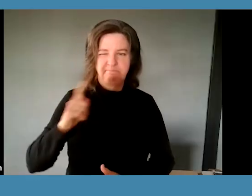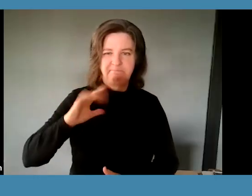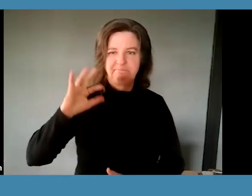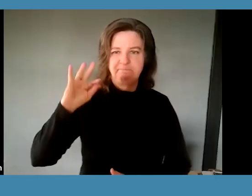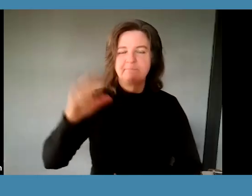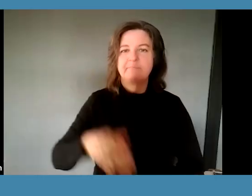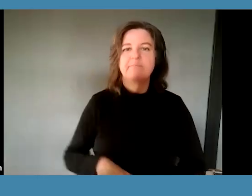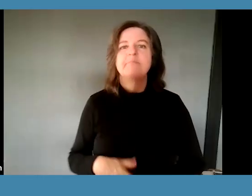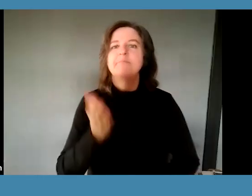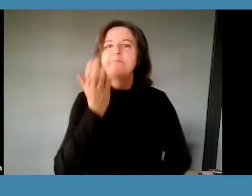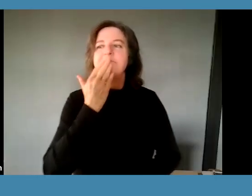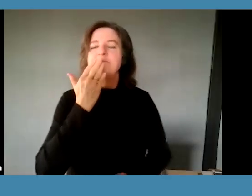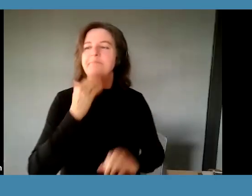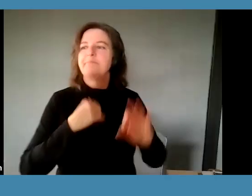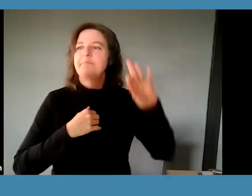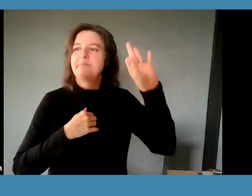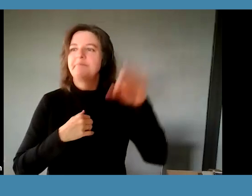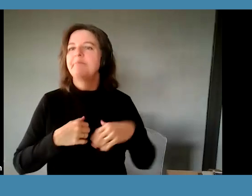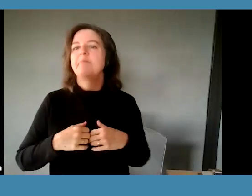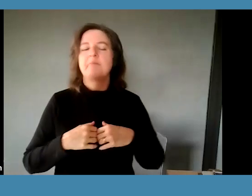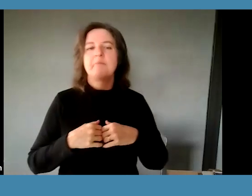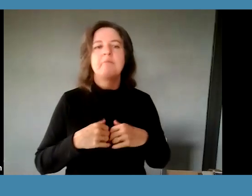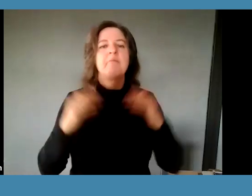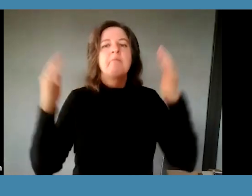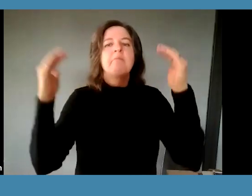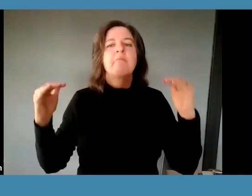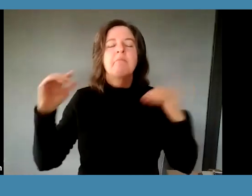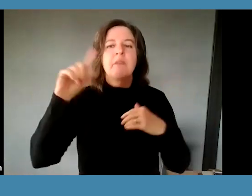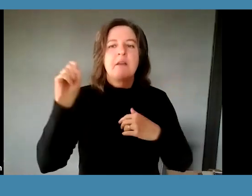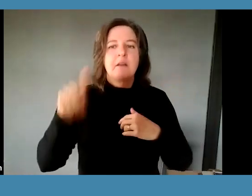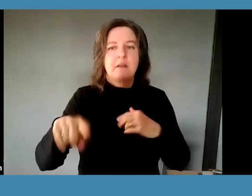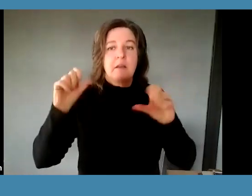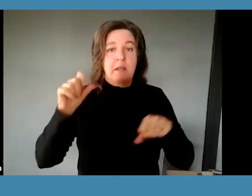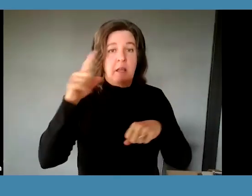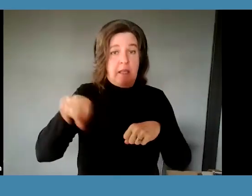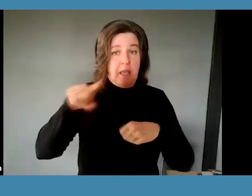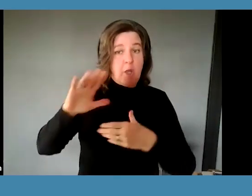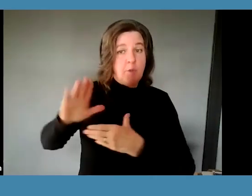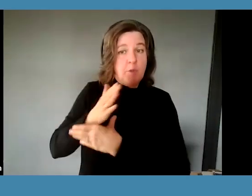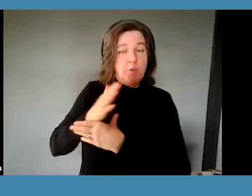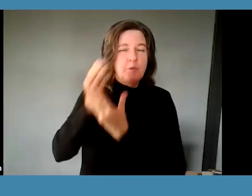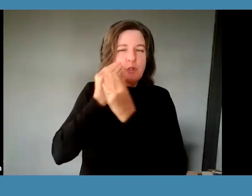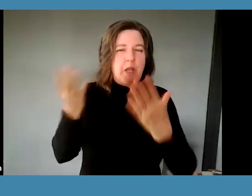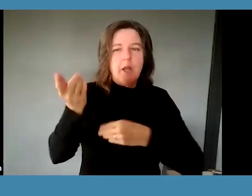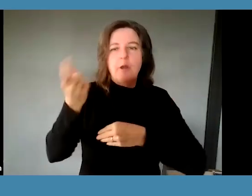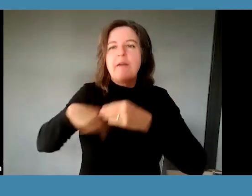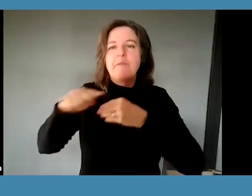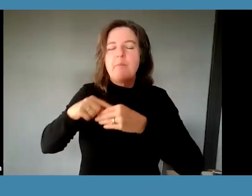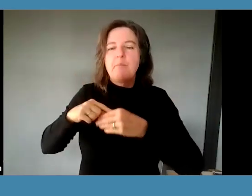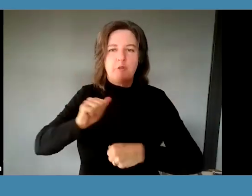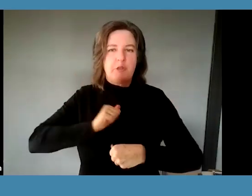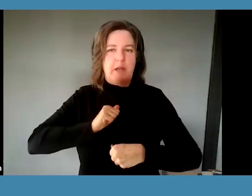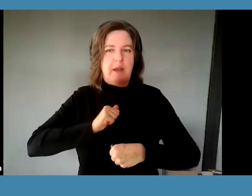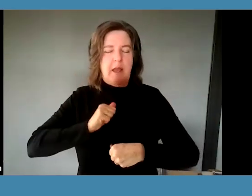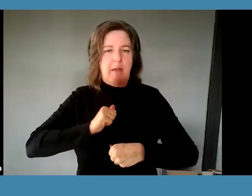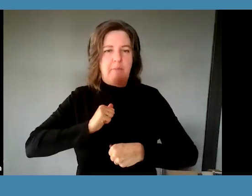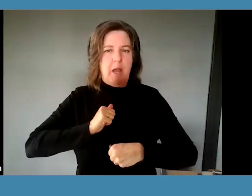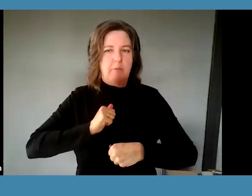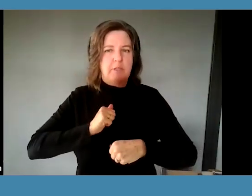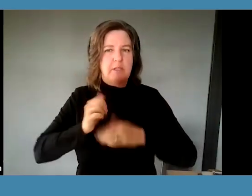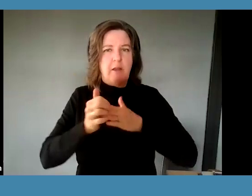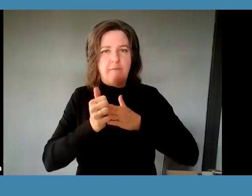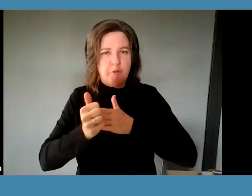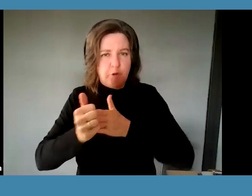Thank you. Our next question is, can you share information regarding self-directed waiver services?